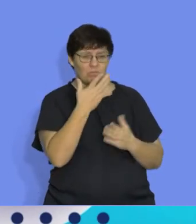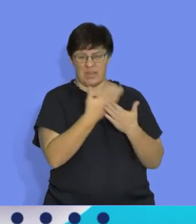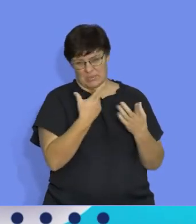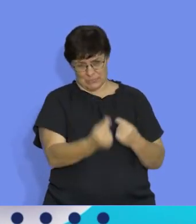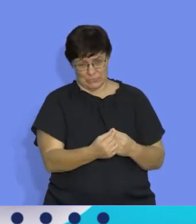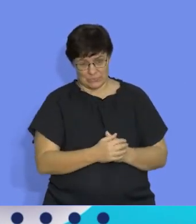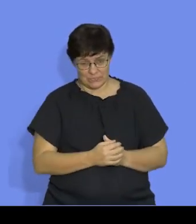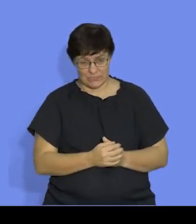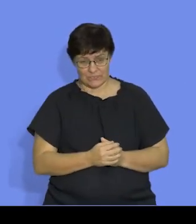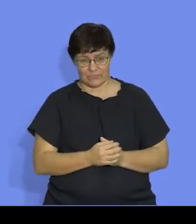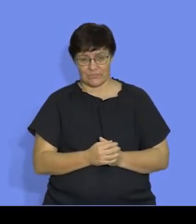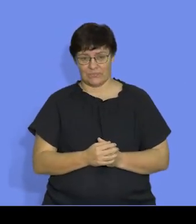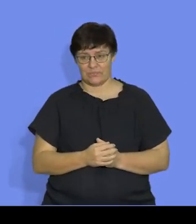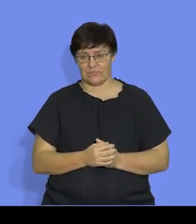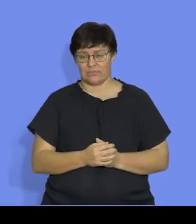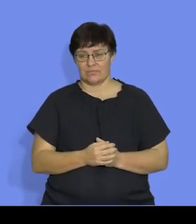this.